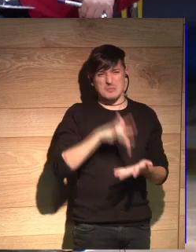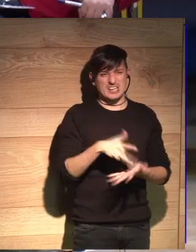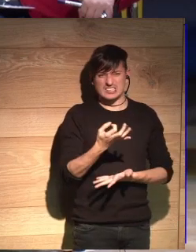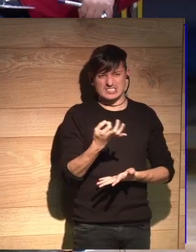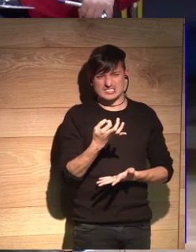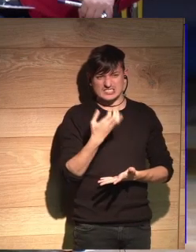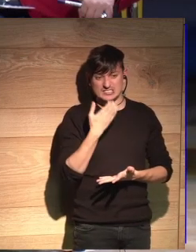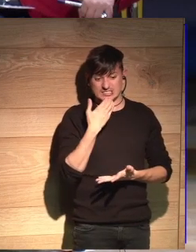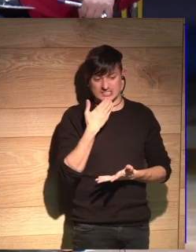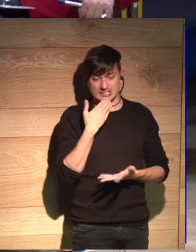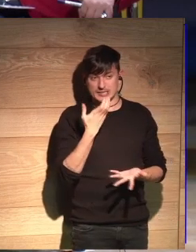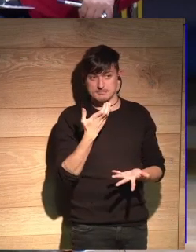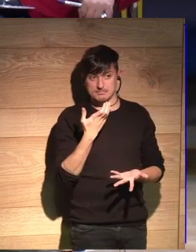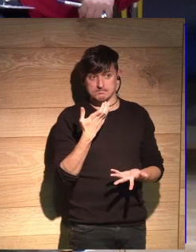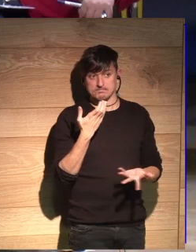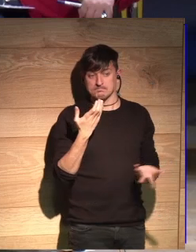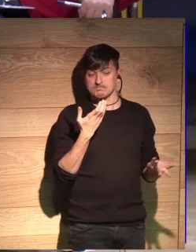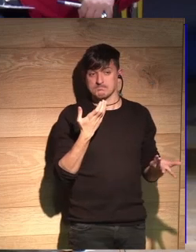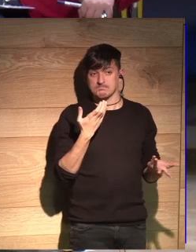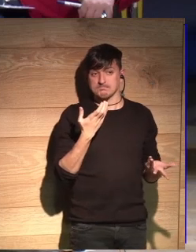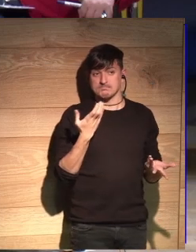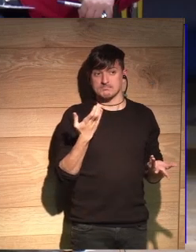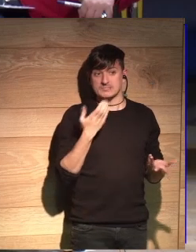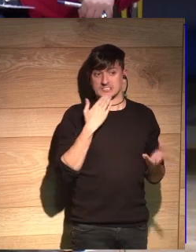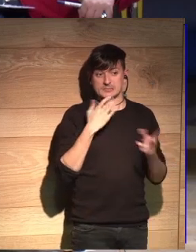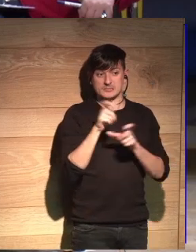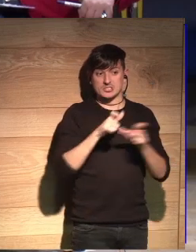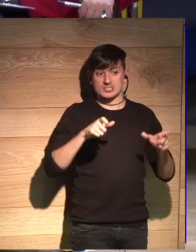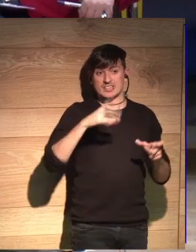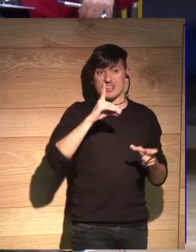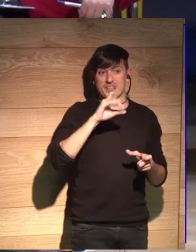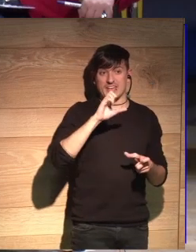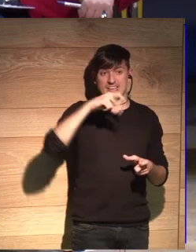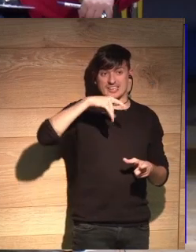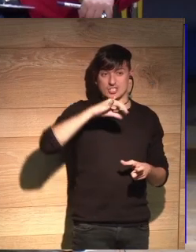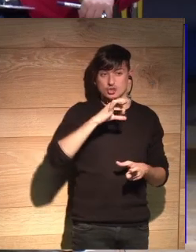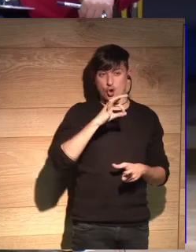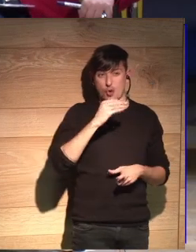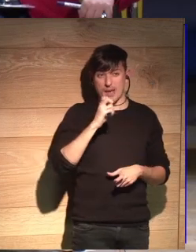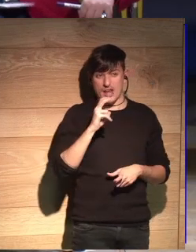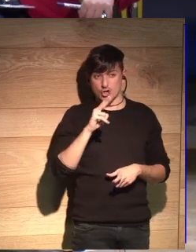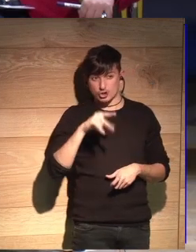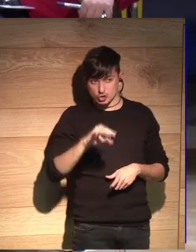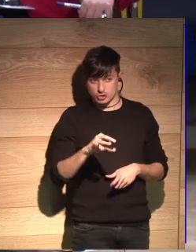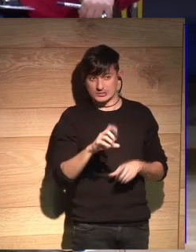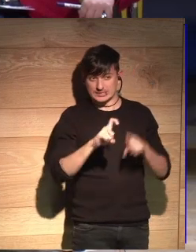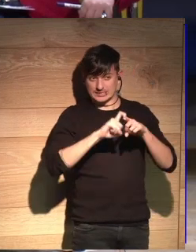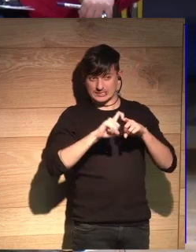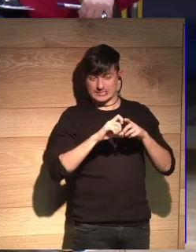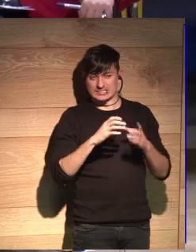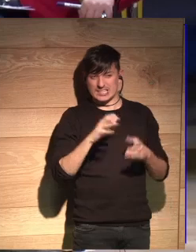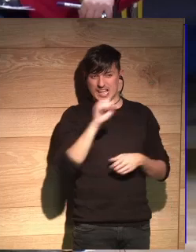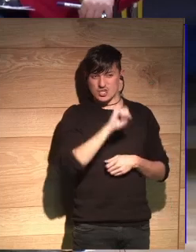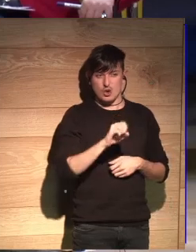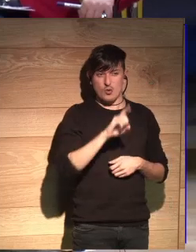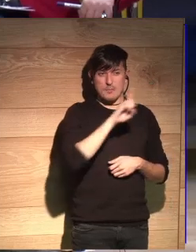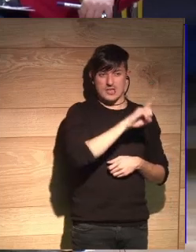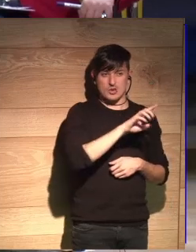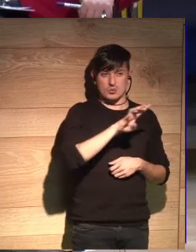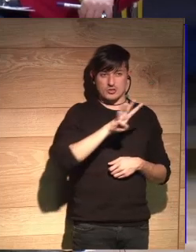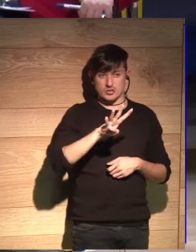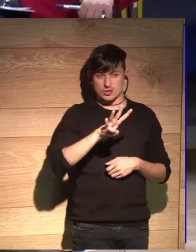ones crossing, instead of being sapiens, would be Neanderthals or Denisovans, who were also around there?